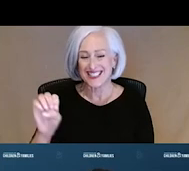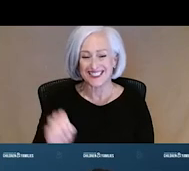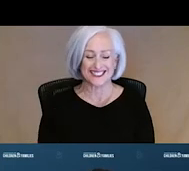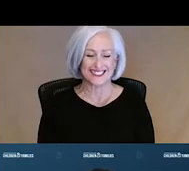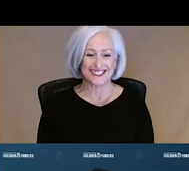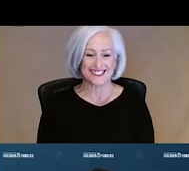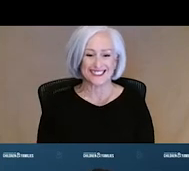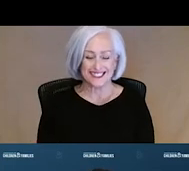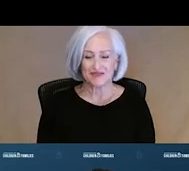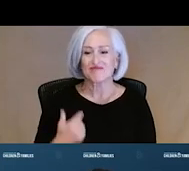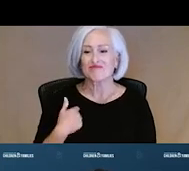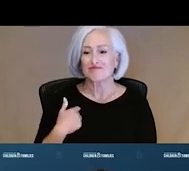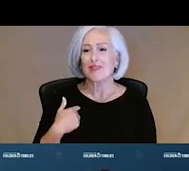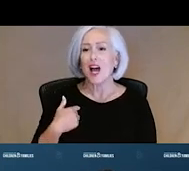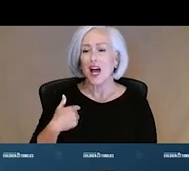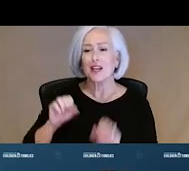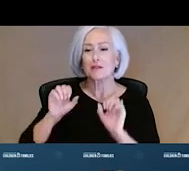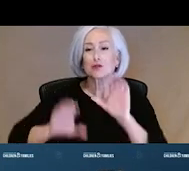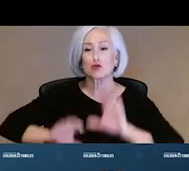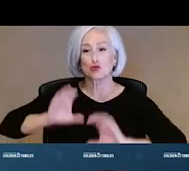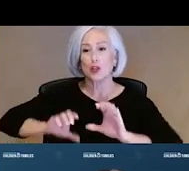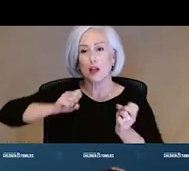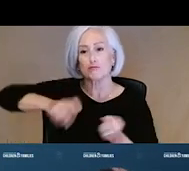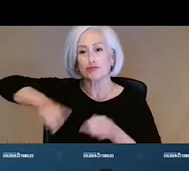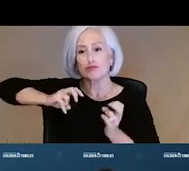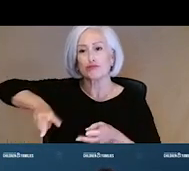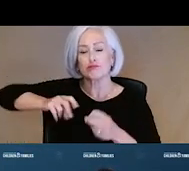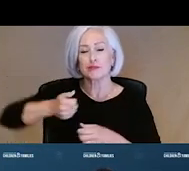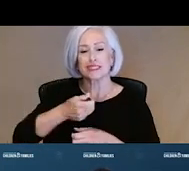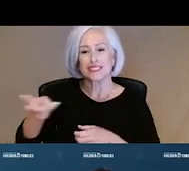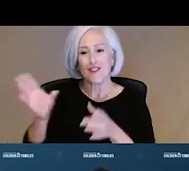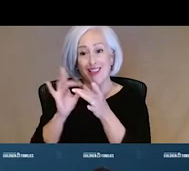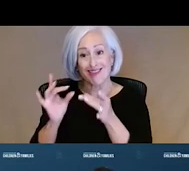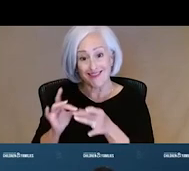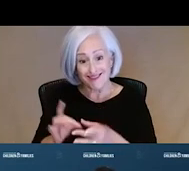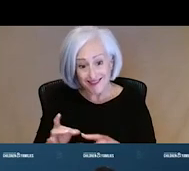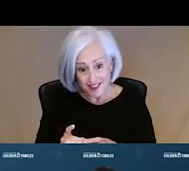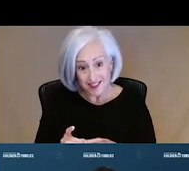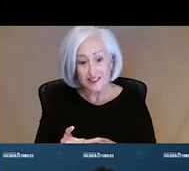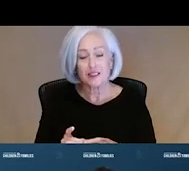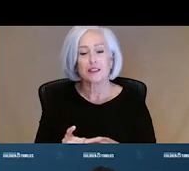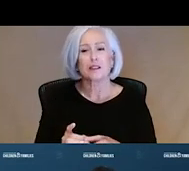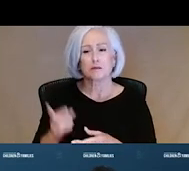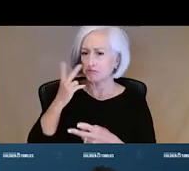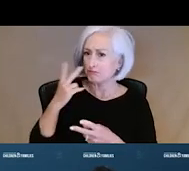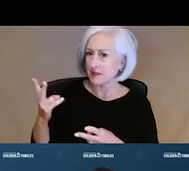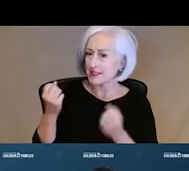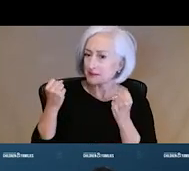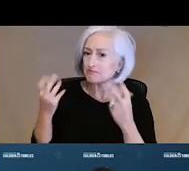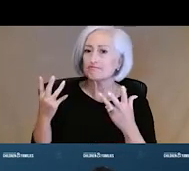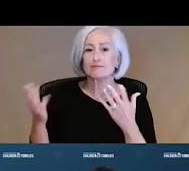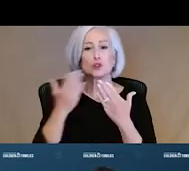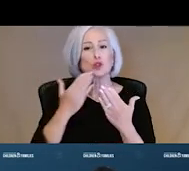I've been posting a few things in the chat. Folks are asking great questions. We're gonna send all of this information out. Everything will be available on the